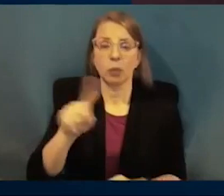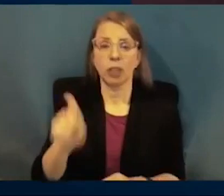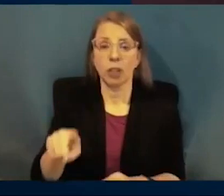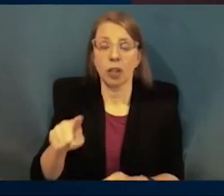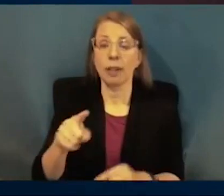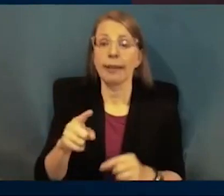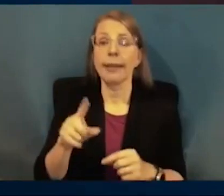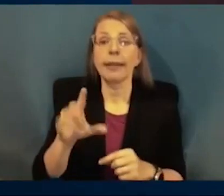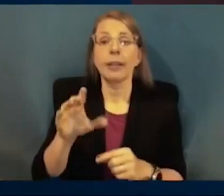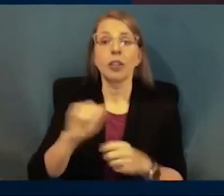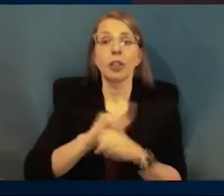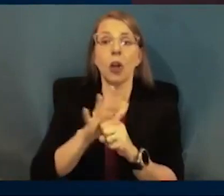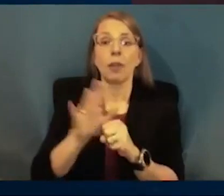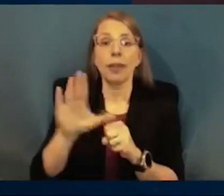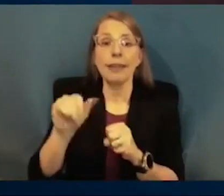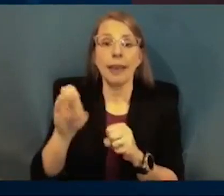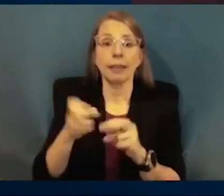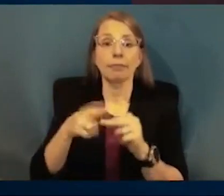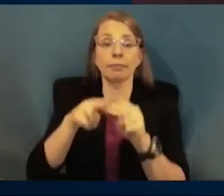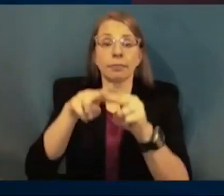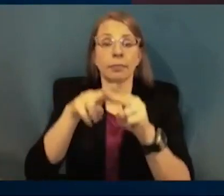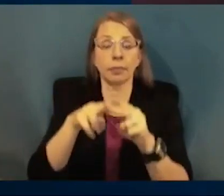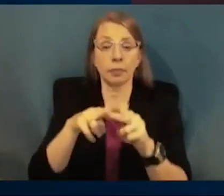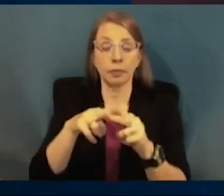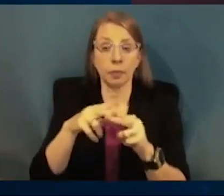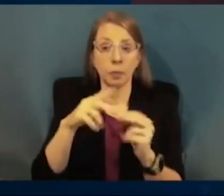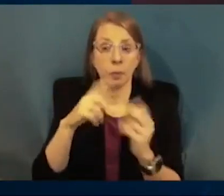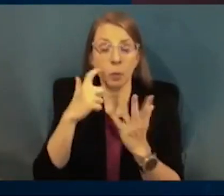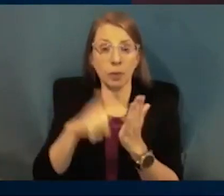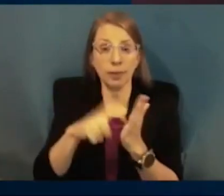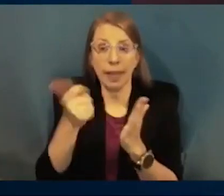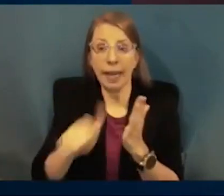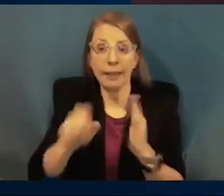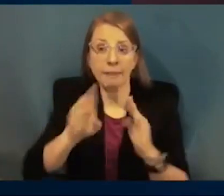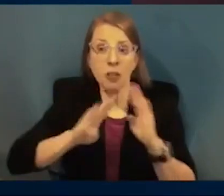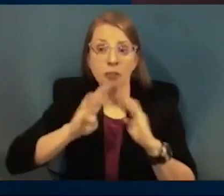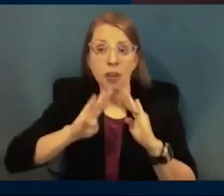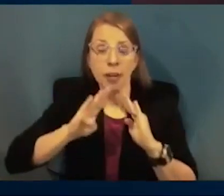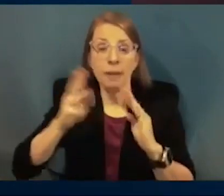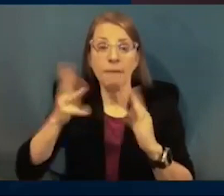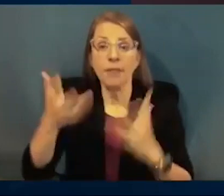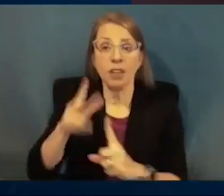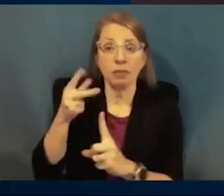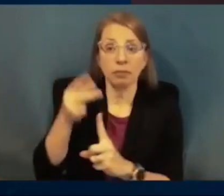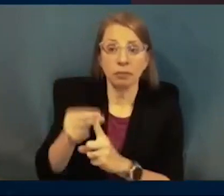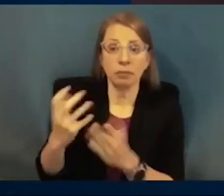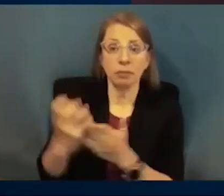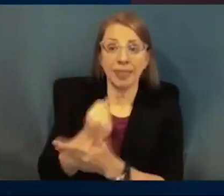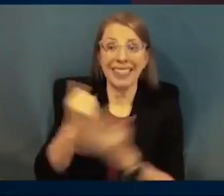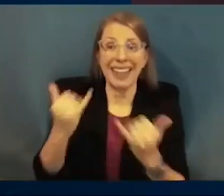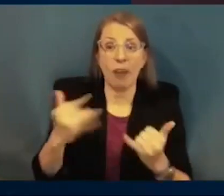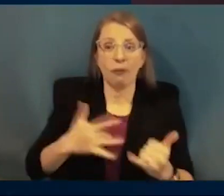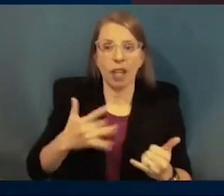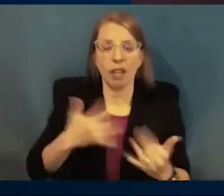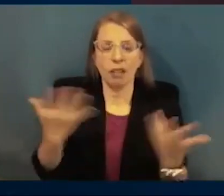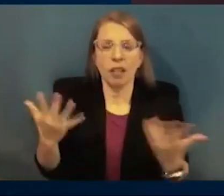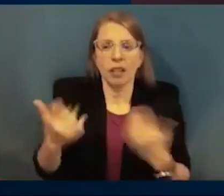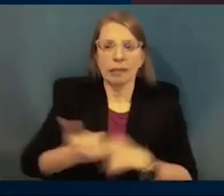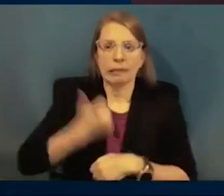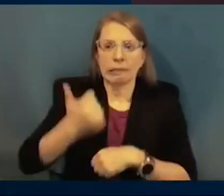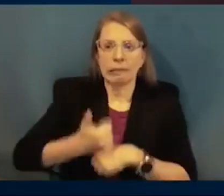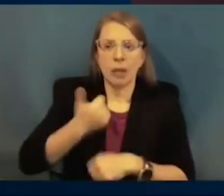cases recently, are you seeing any resentment or frustration in people who have gotten their shots and then now feel that they're in danger more